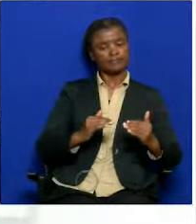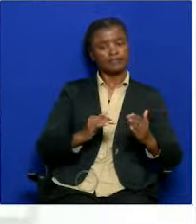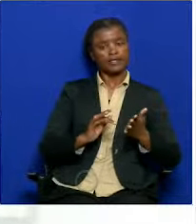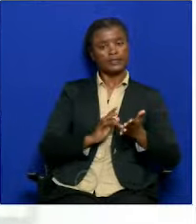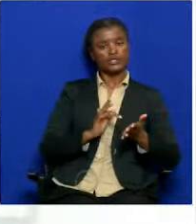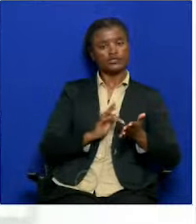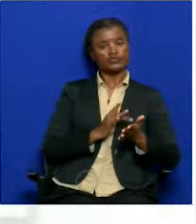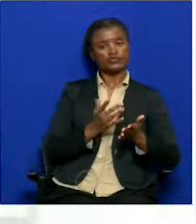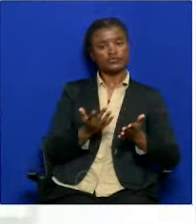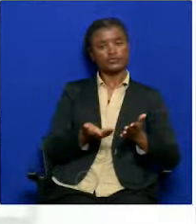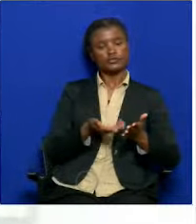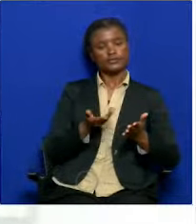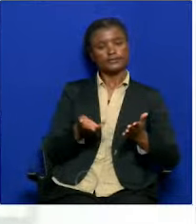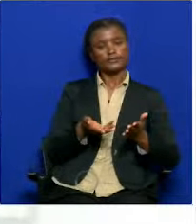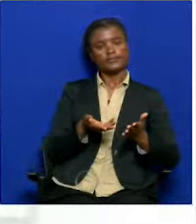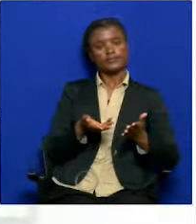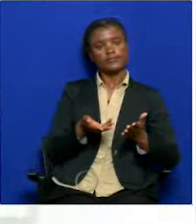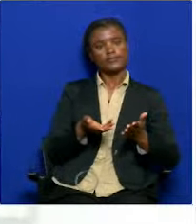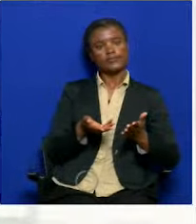goodness,